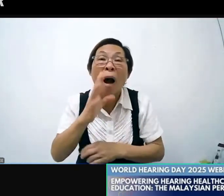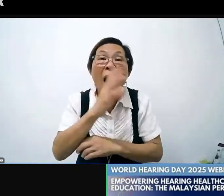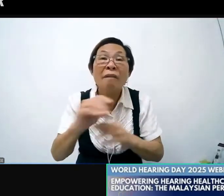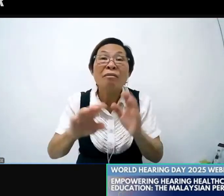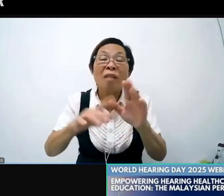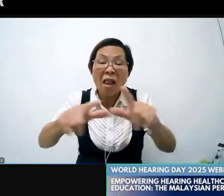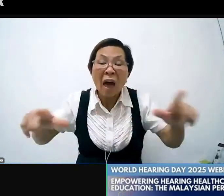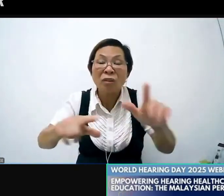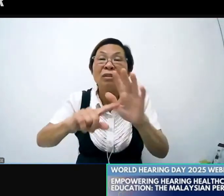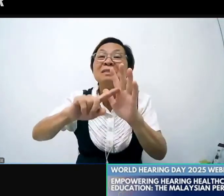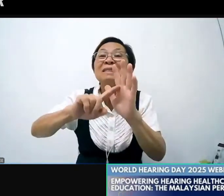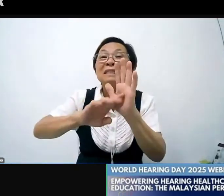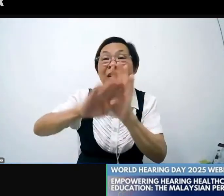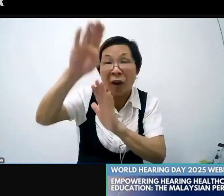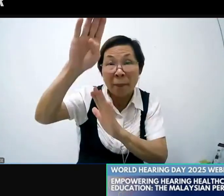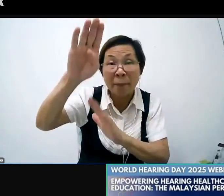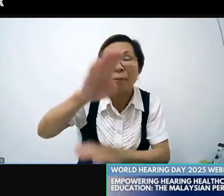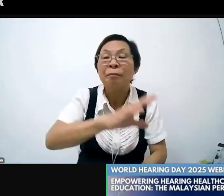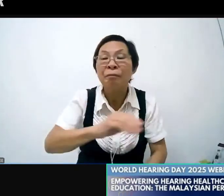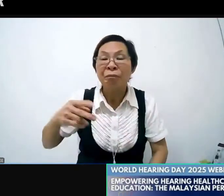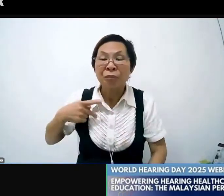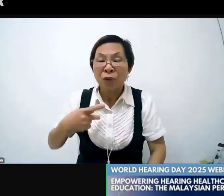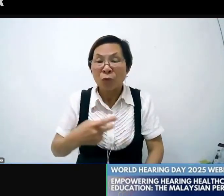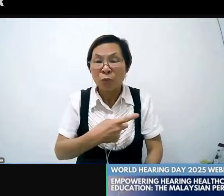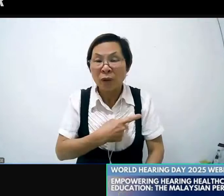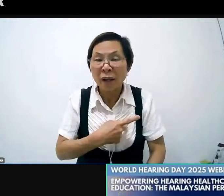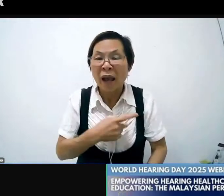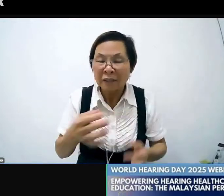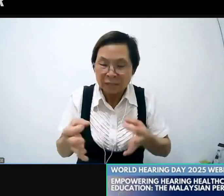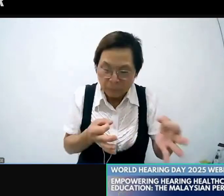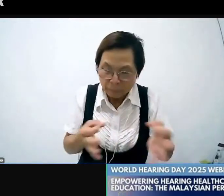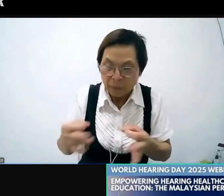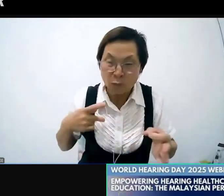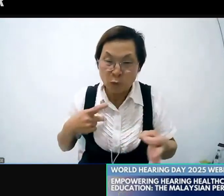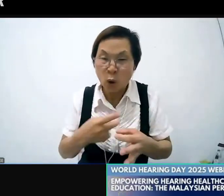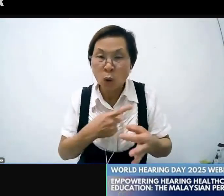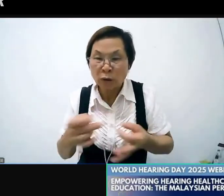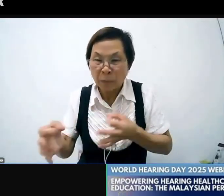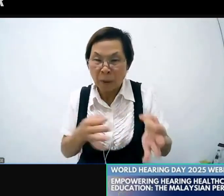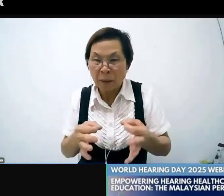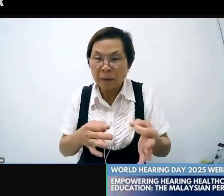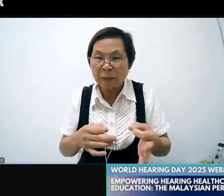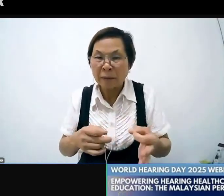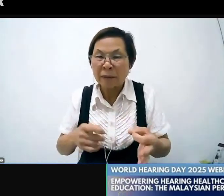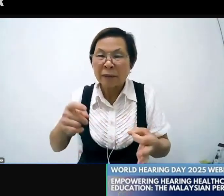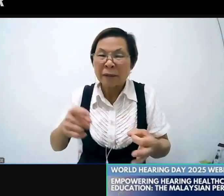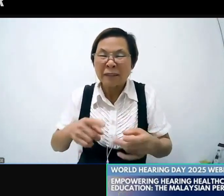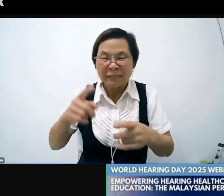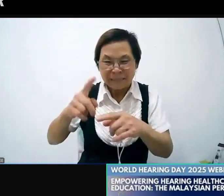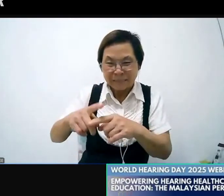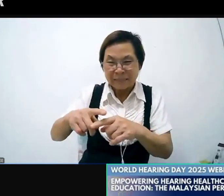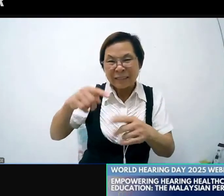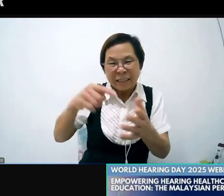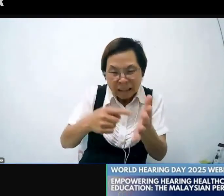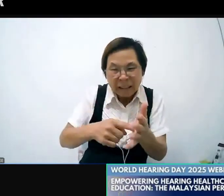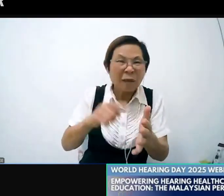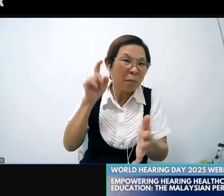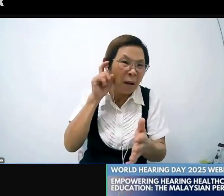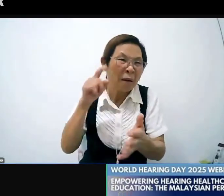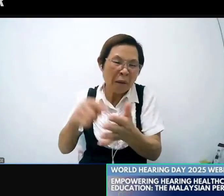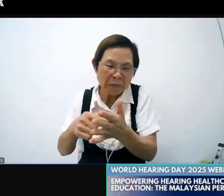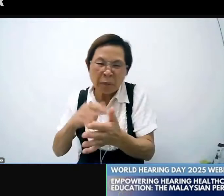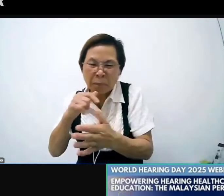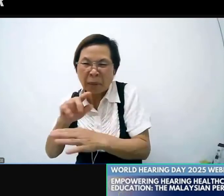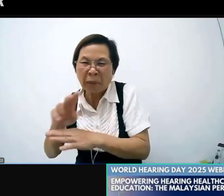And we also explain about the inconsistency. We can slow down